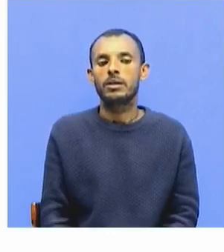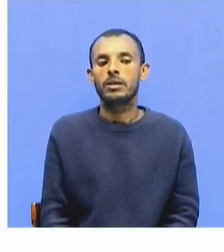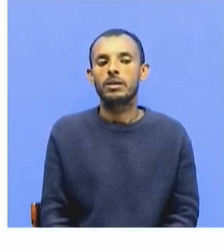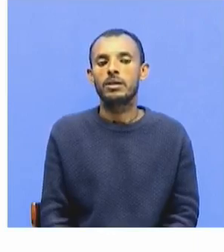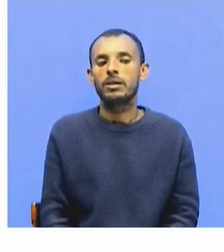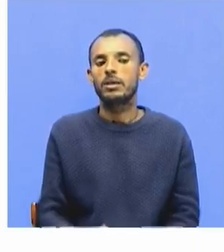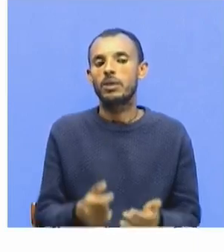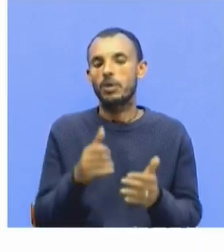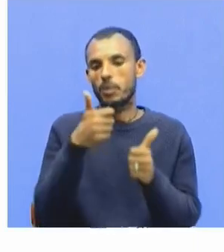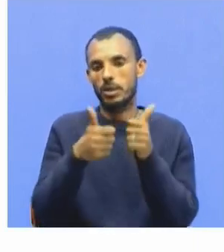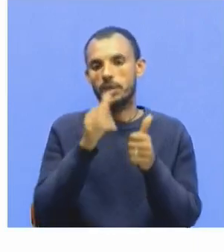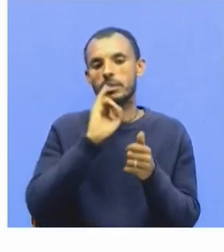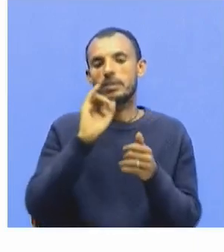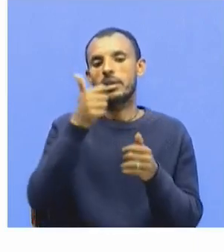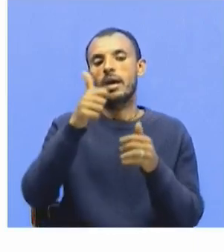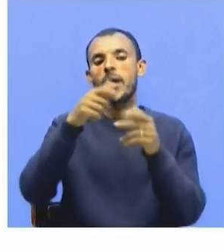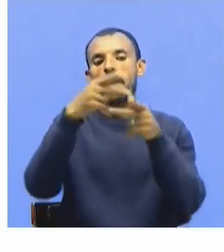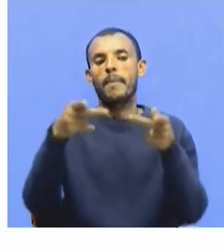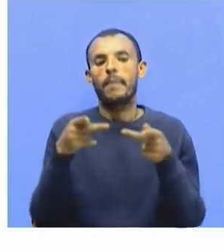is a place.